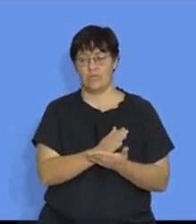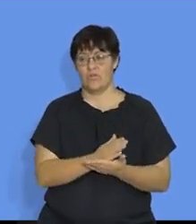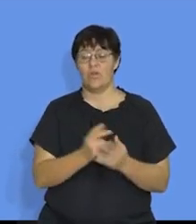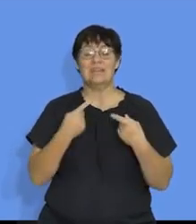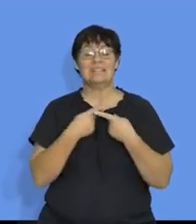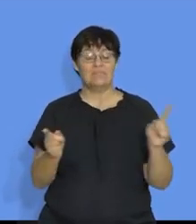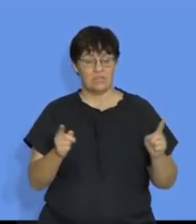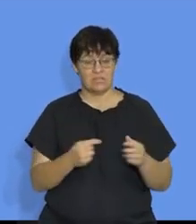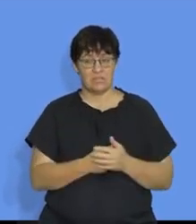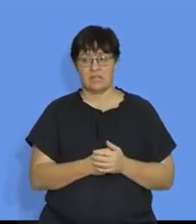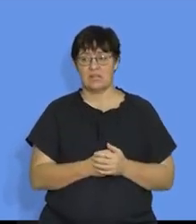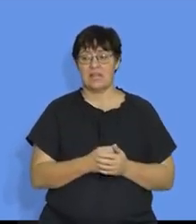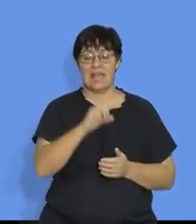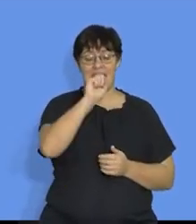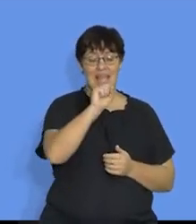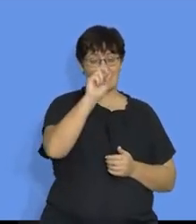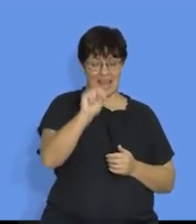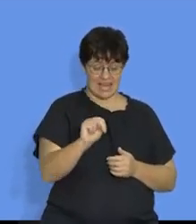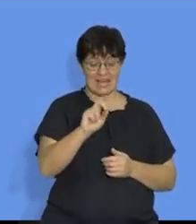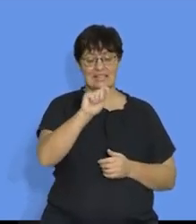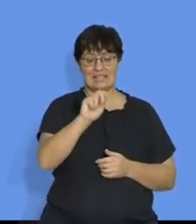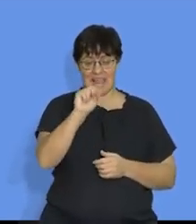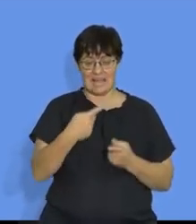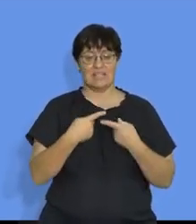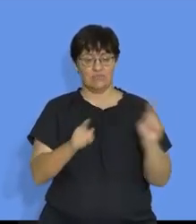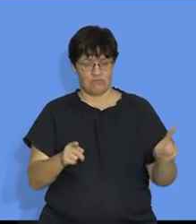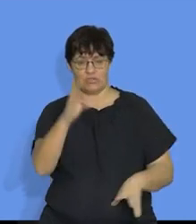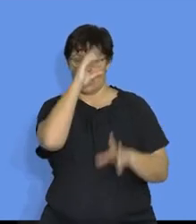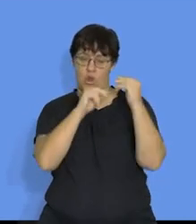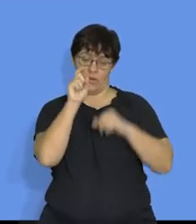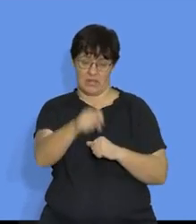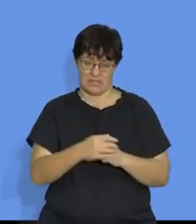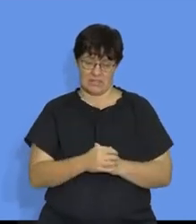Please make sure that you also know the difference between Sn and Tn.